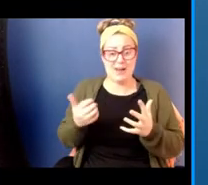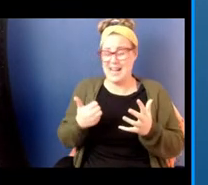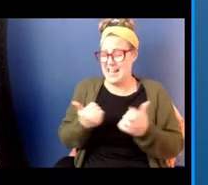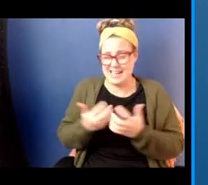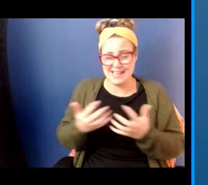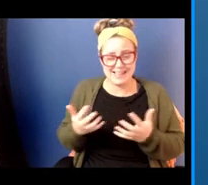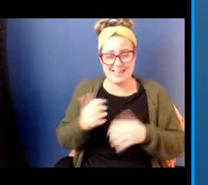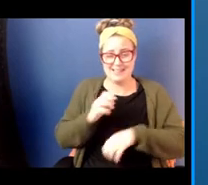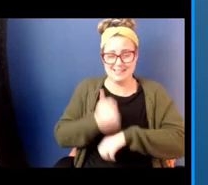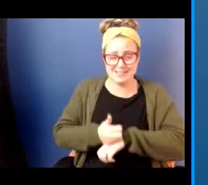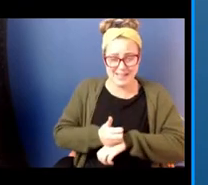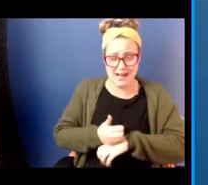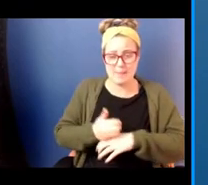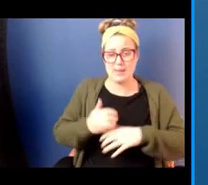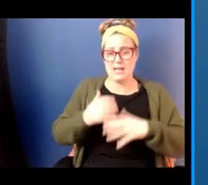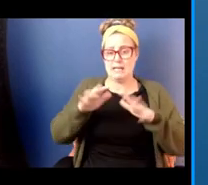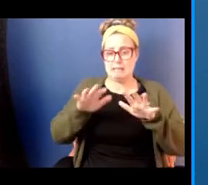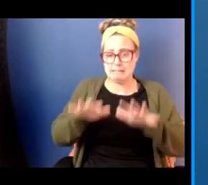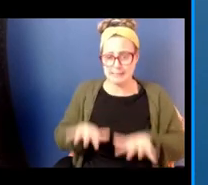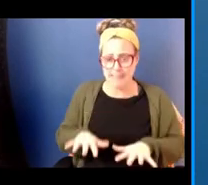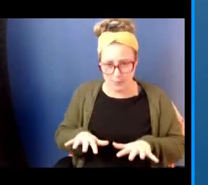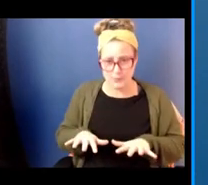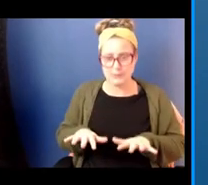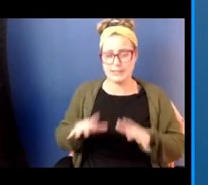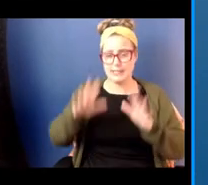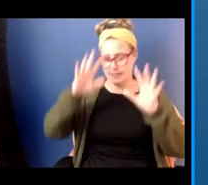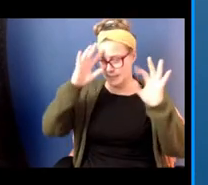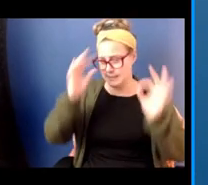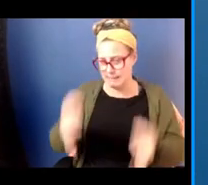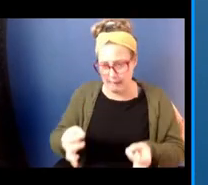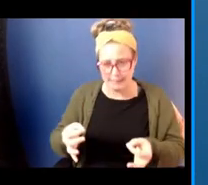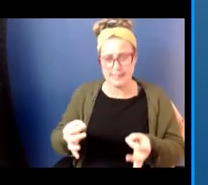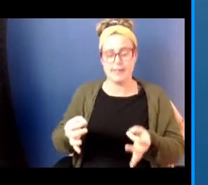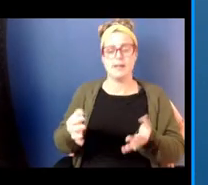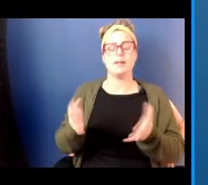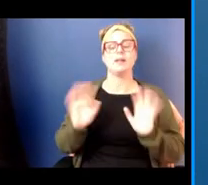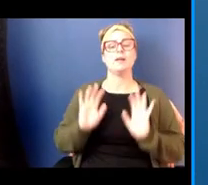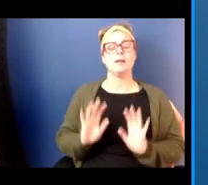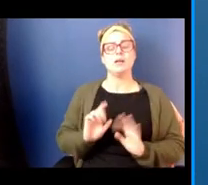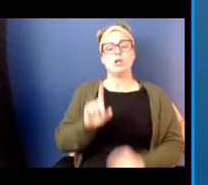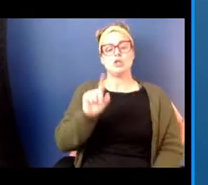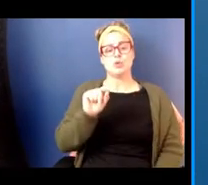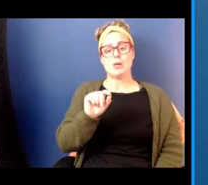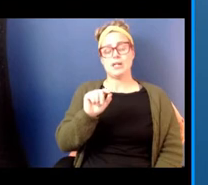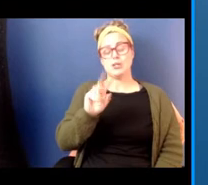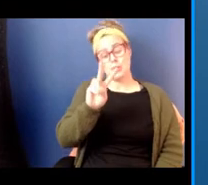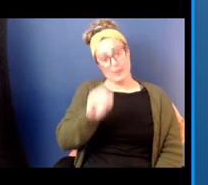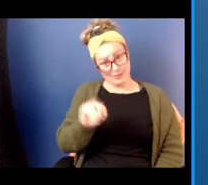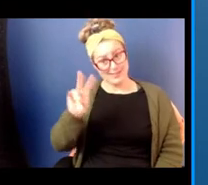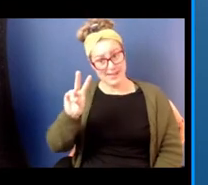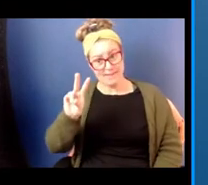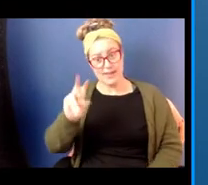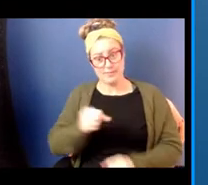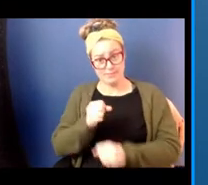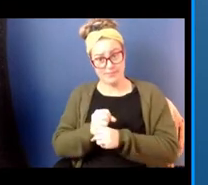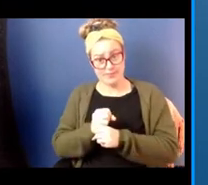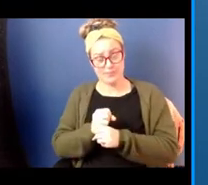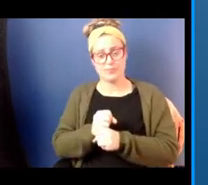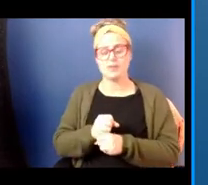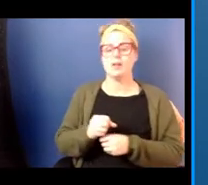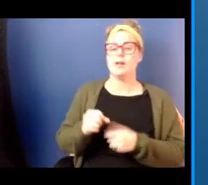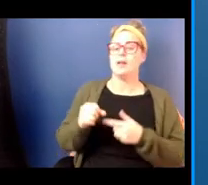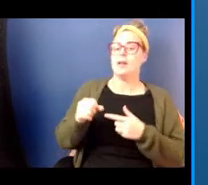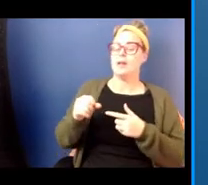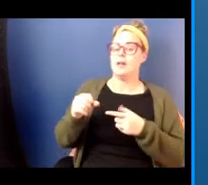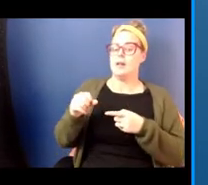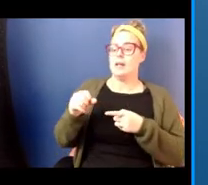but simply to acknowledge facts in 2007 the matter of contest dates and order was not settled until less than